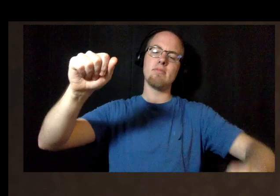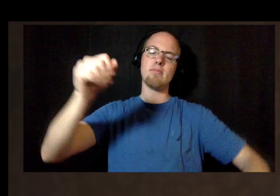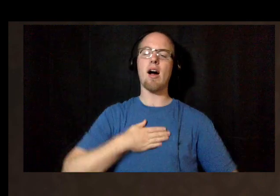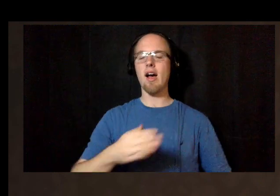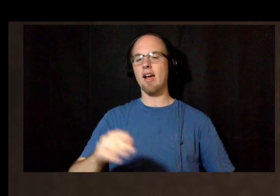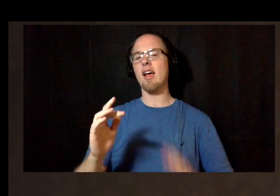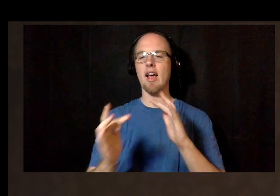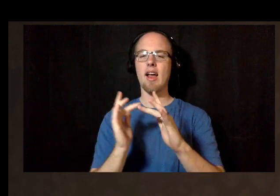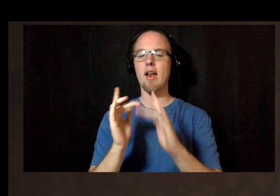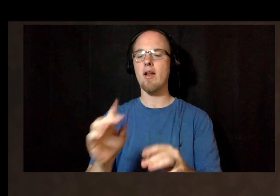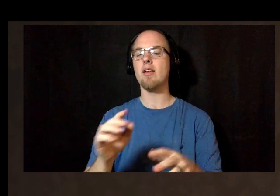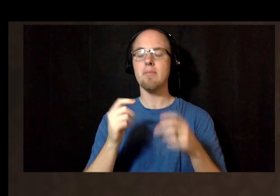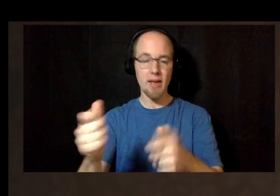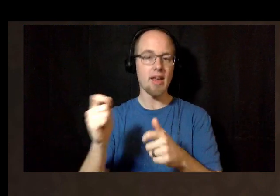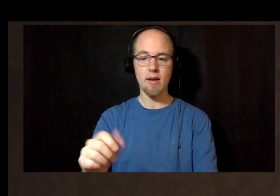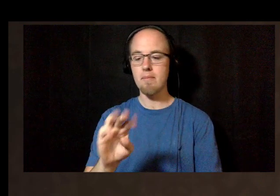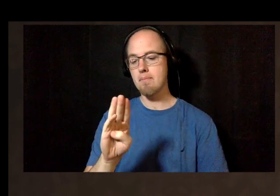bandwidth.